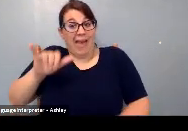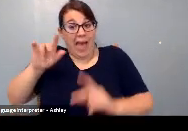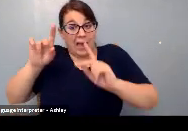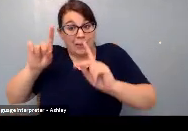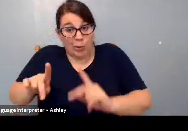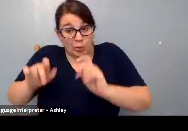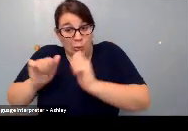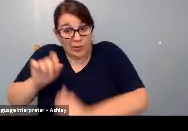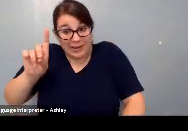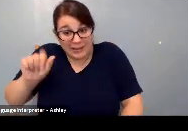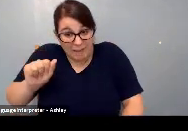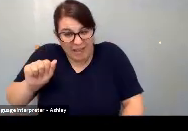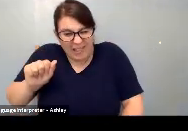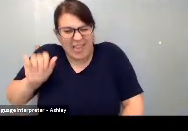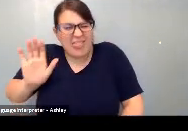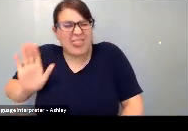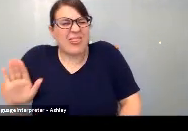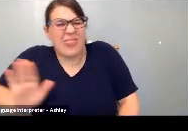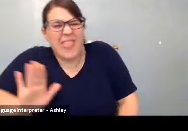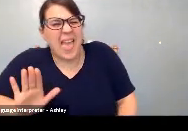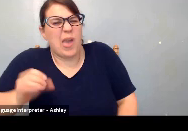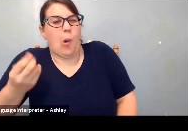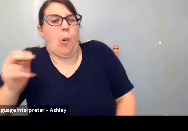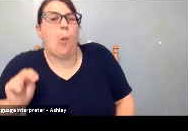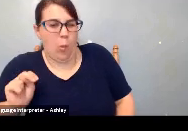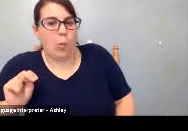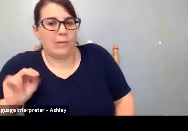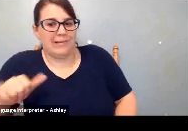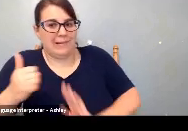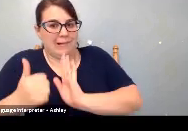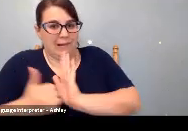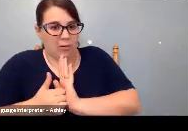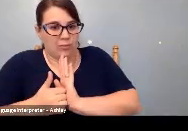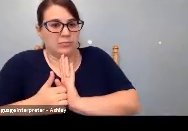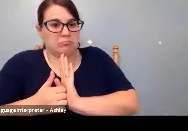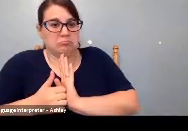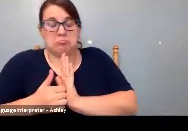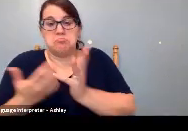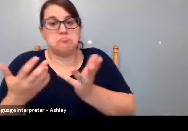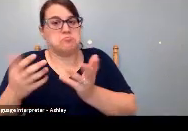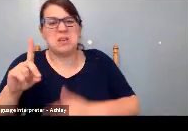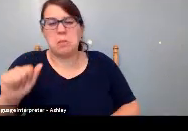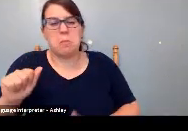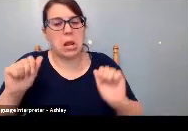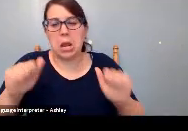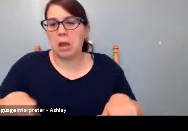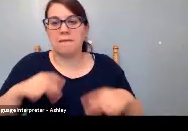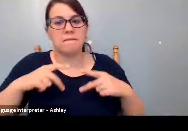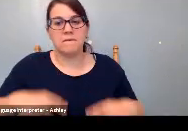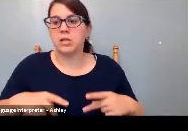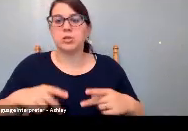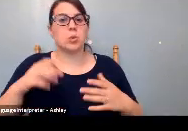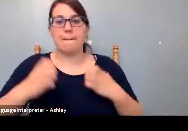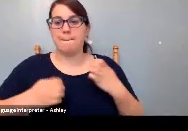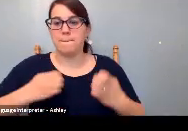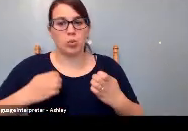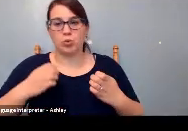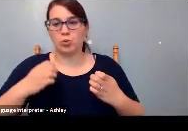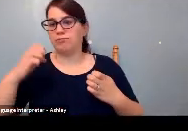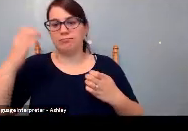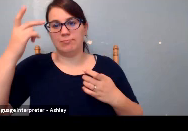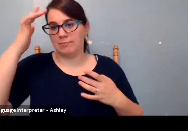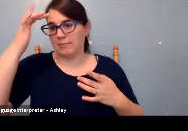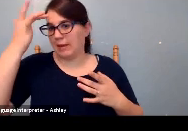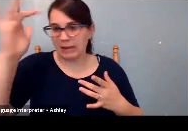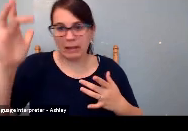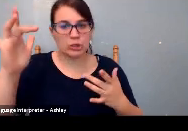disability, and the disability can be physical, emotional, or intellectual. Now, the individual can have only one account.